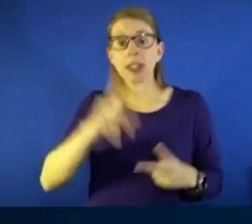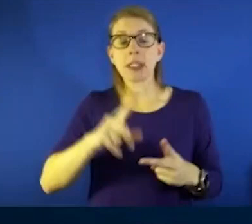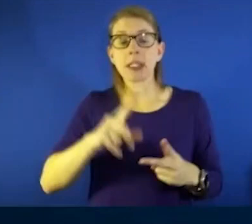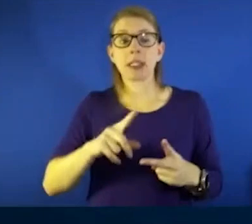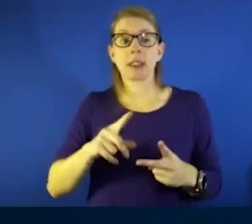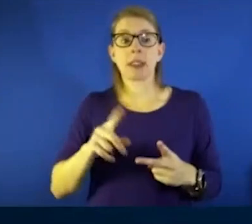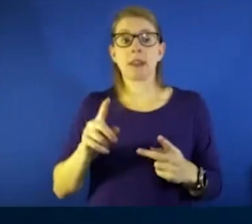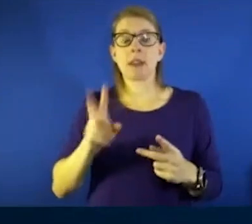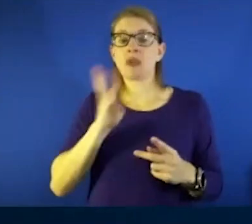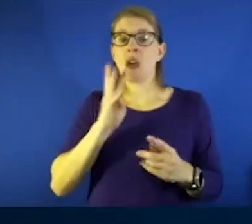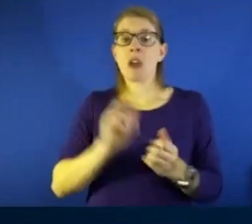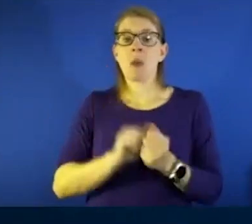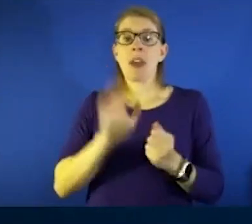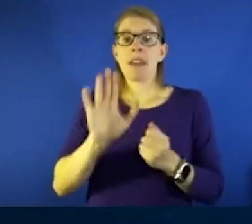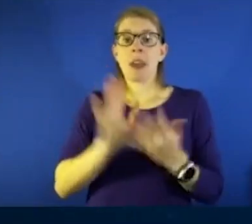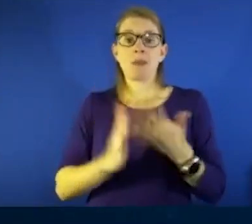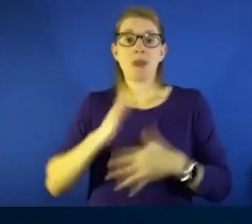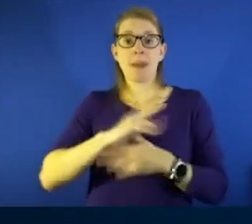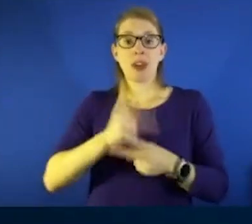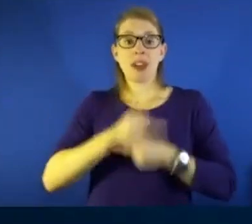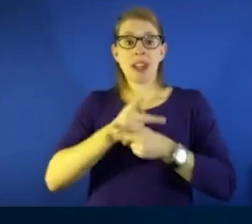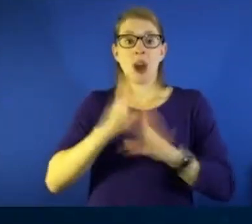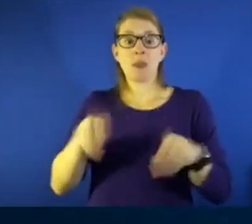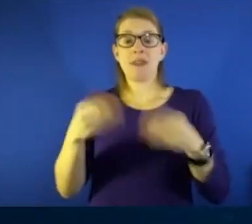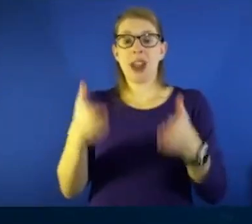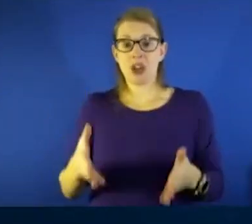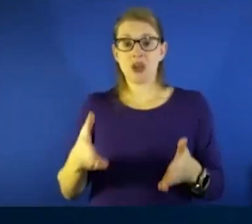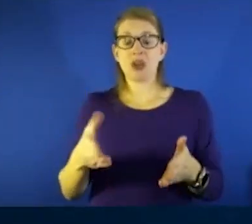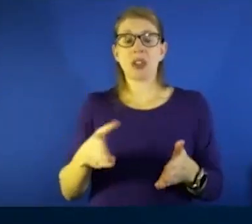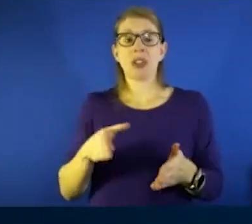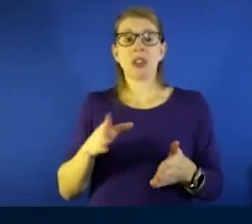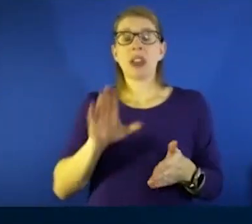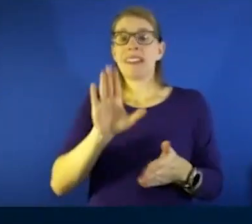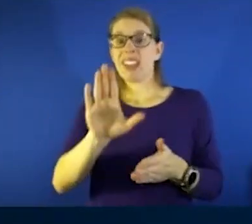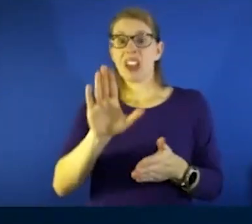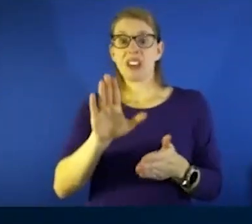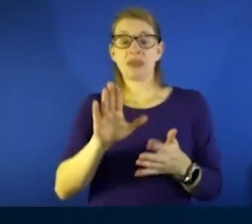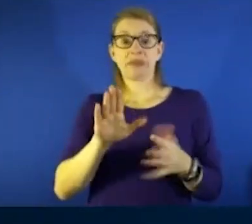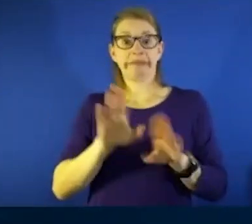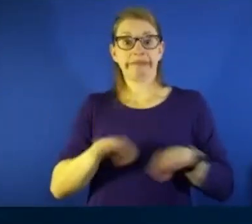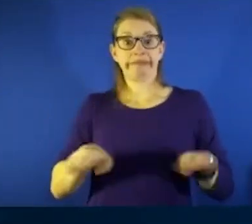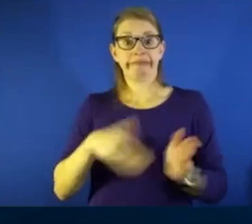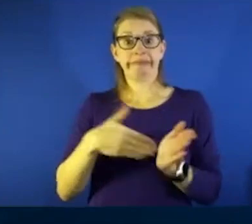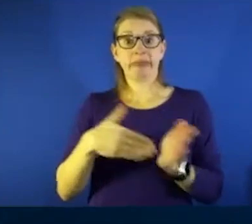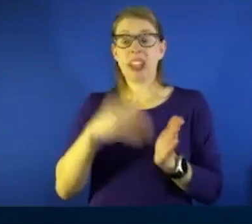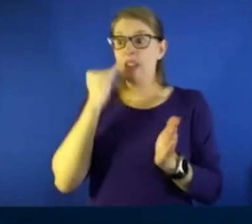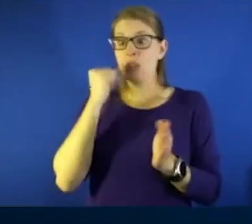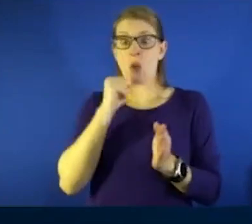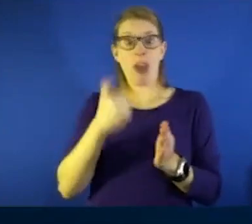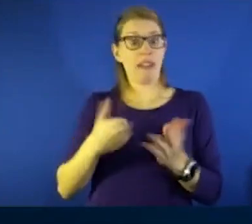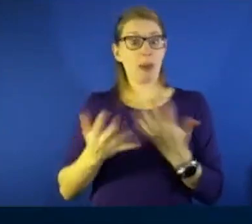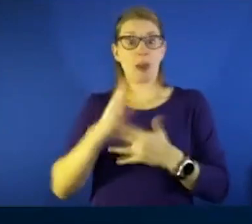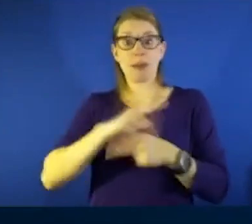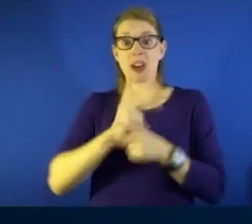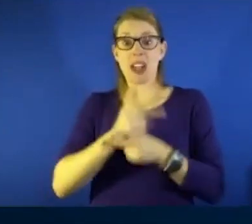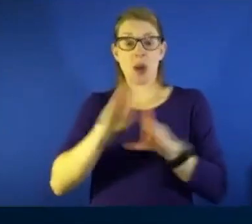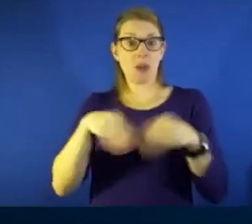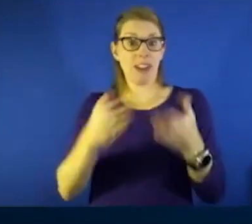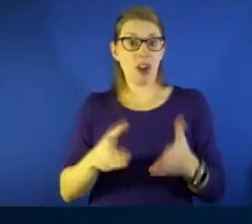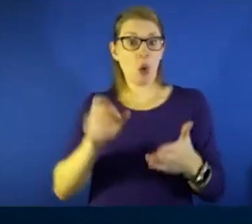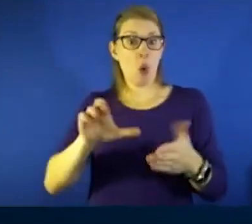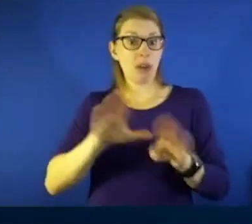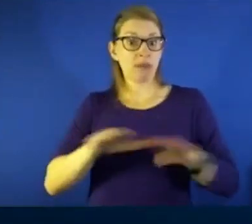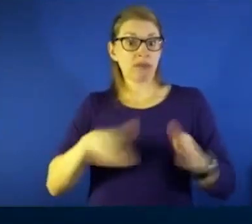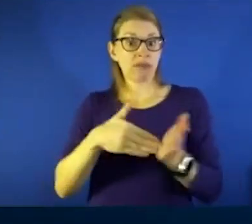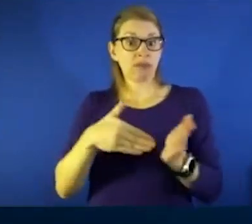their primary care providers and their pediatricians. And if you don't have a primary care provider or a pediatrician, this is a great opportunity to get